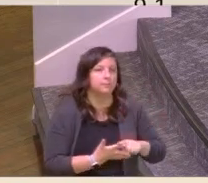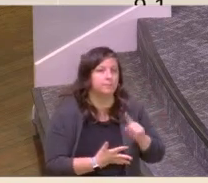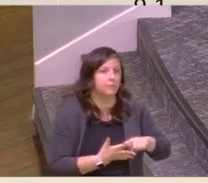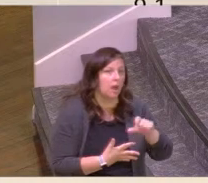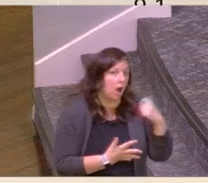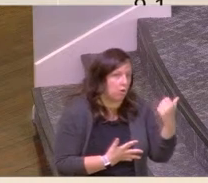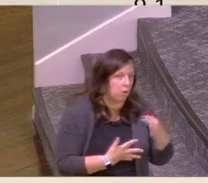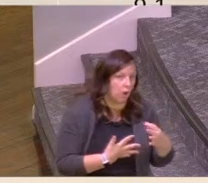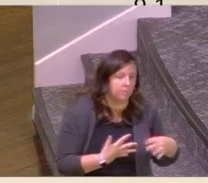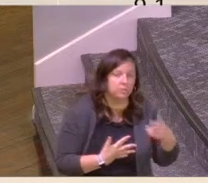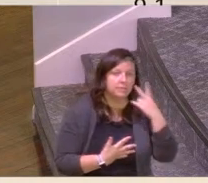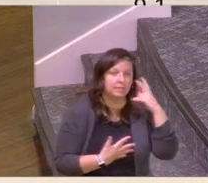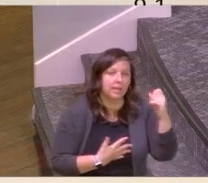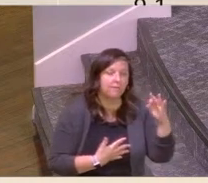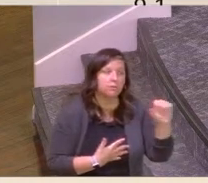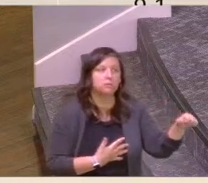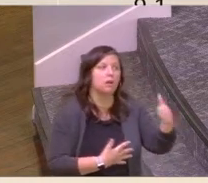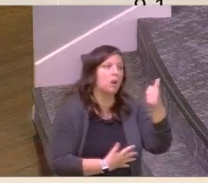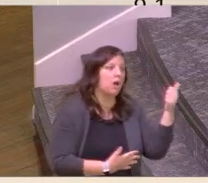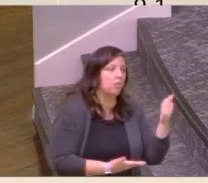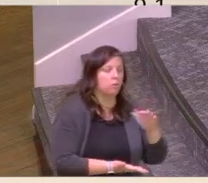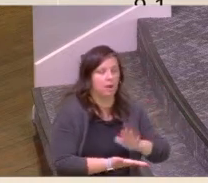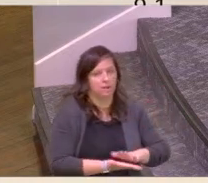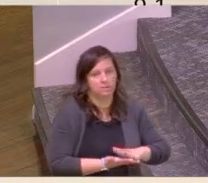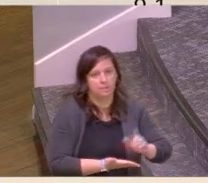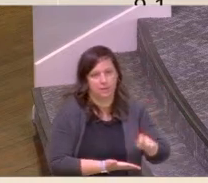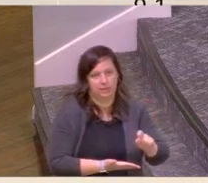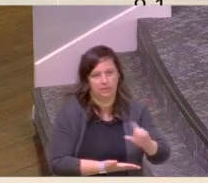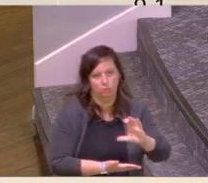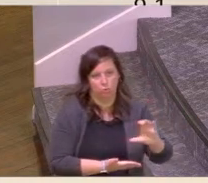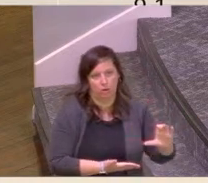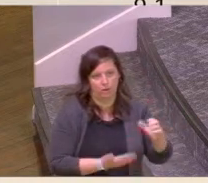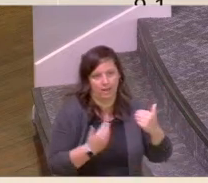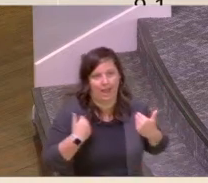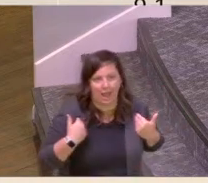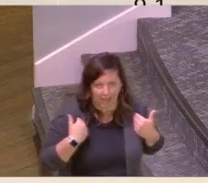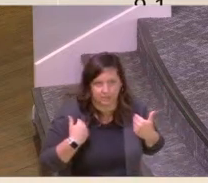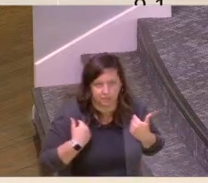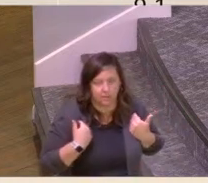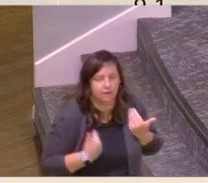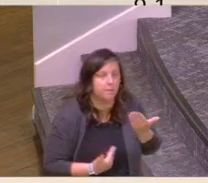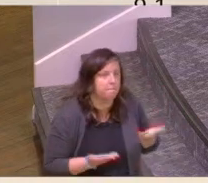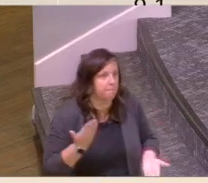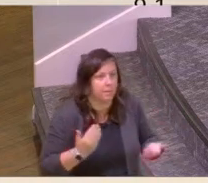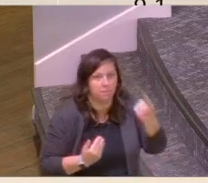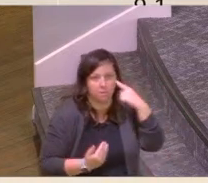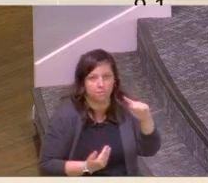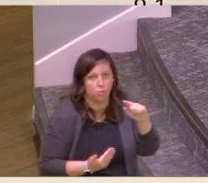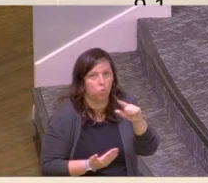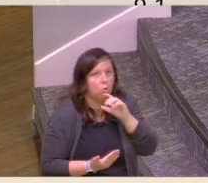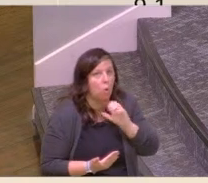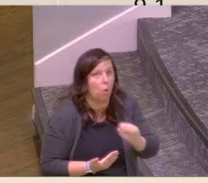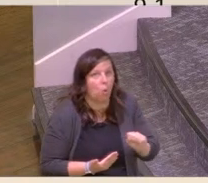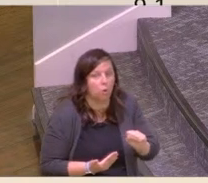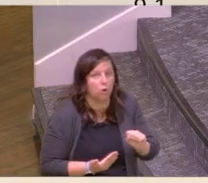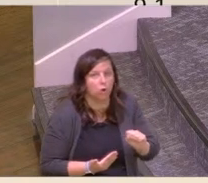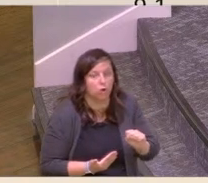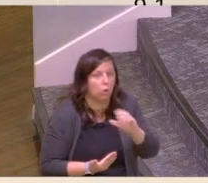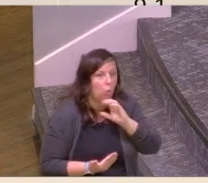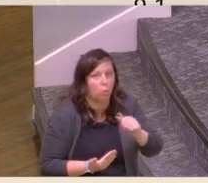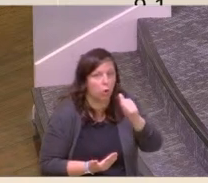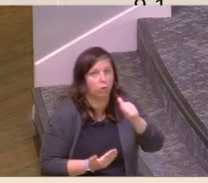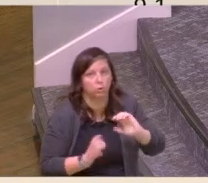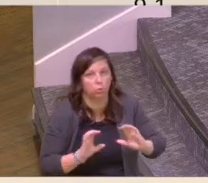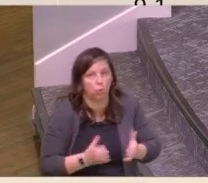academic need that Clark County might have for possibly an older group of students where we would not have the same